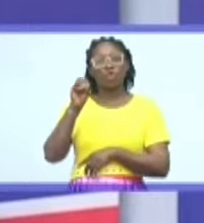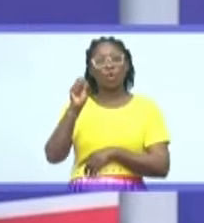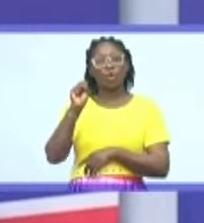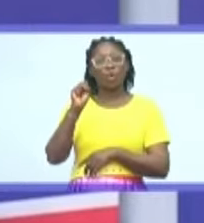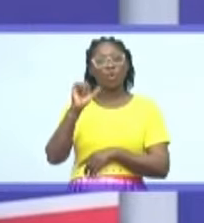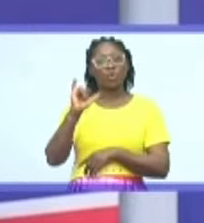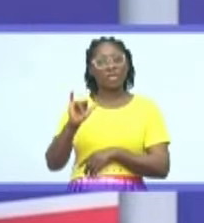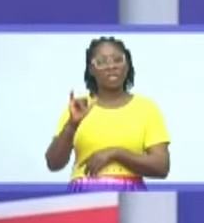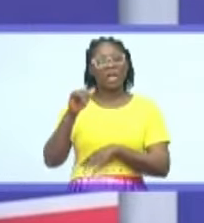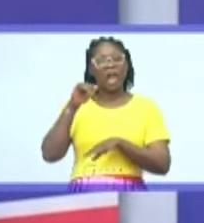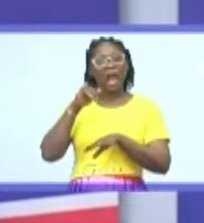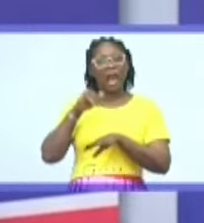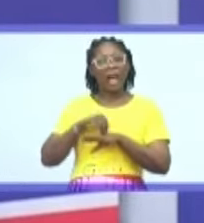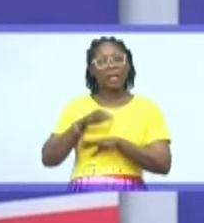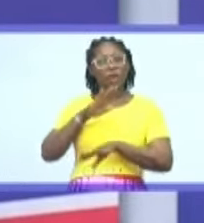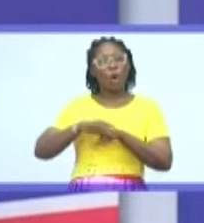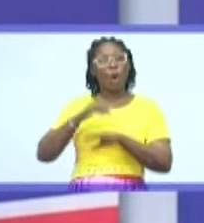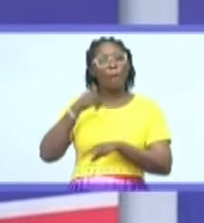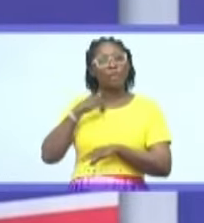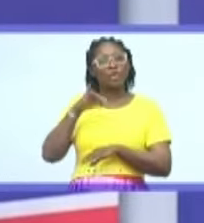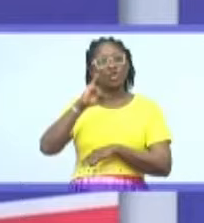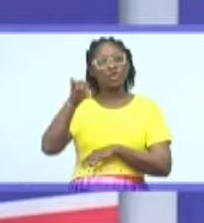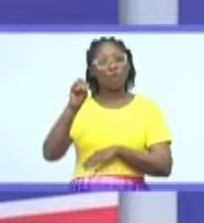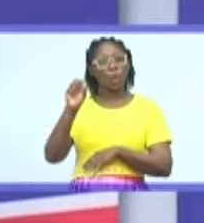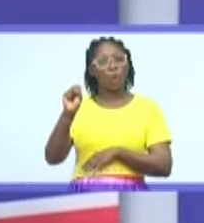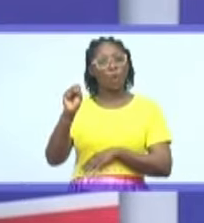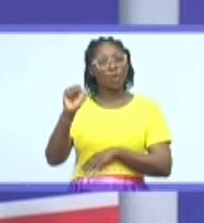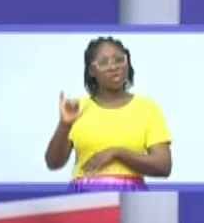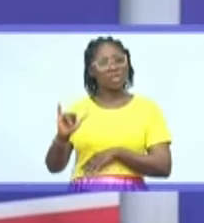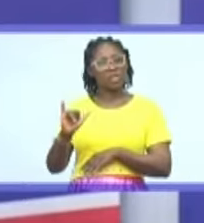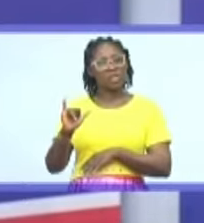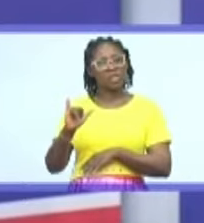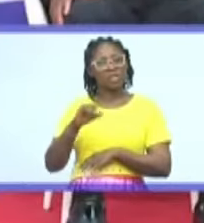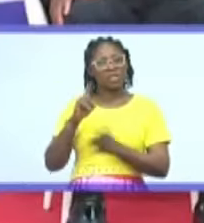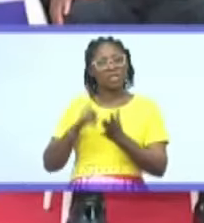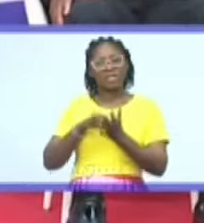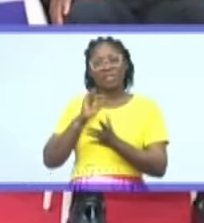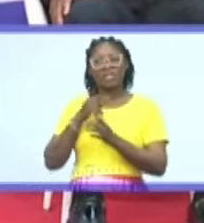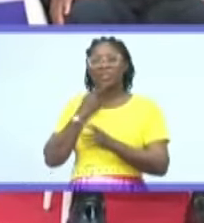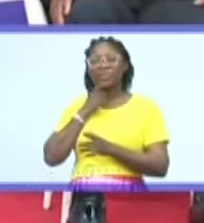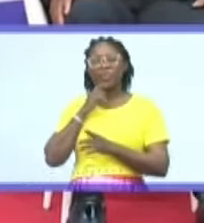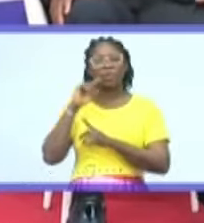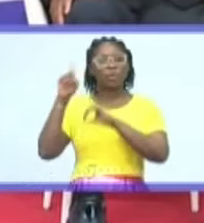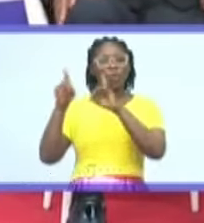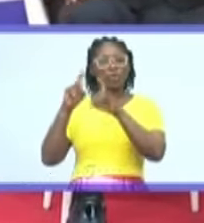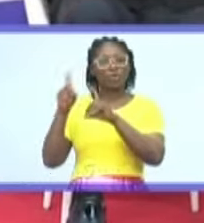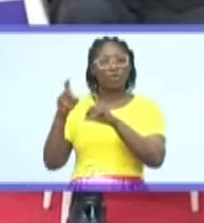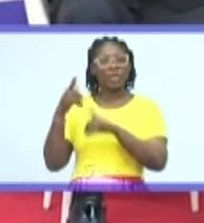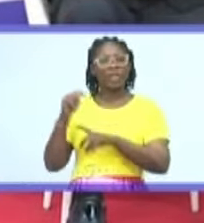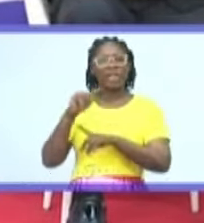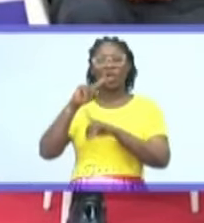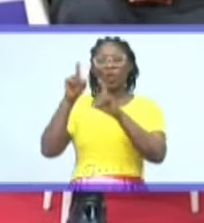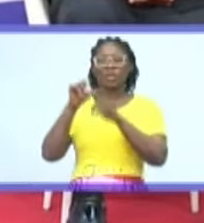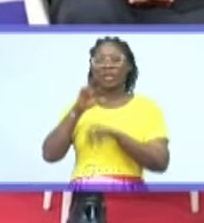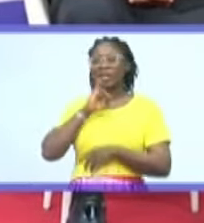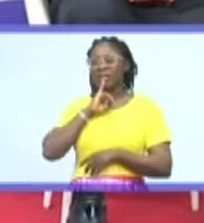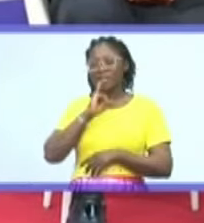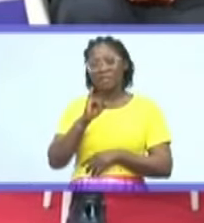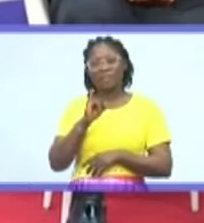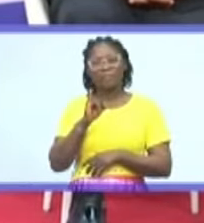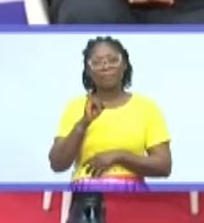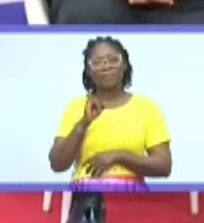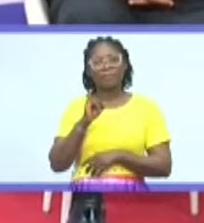at Call Me Josie. This is quite a sensitive question. And the question is asking, it